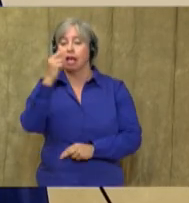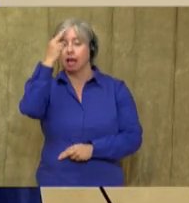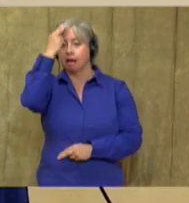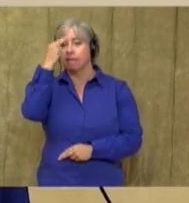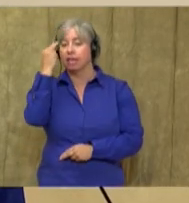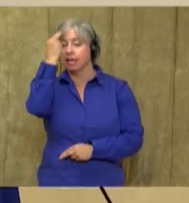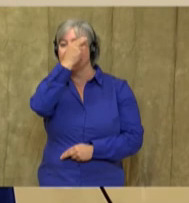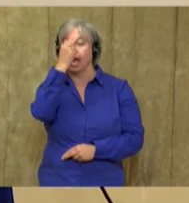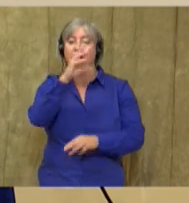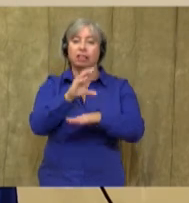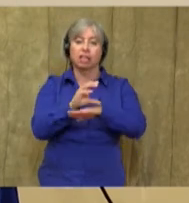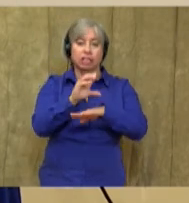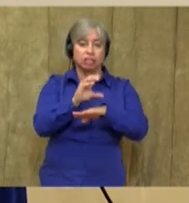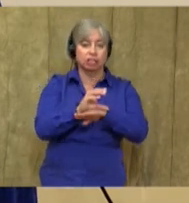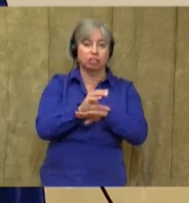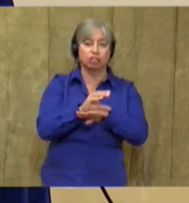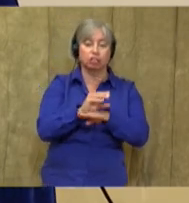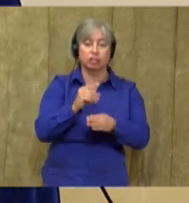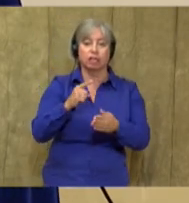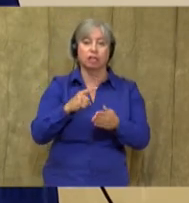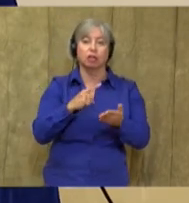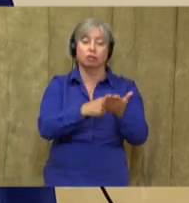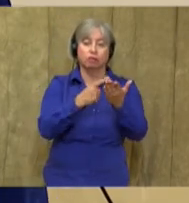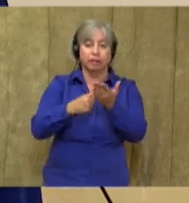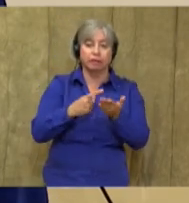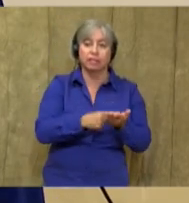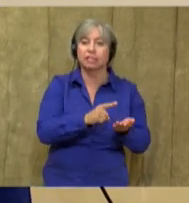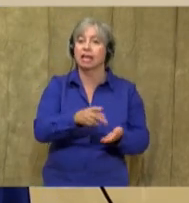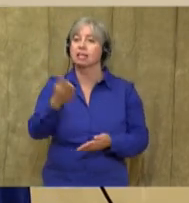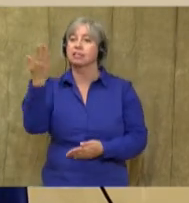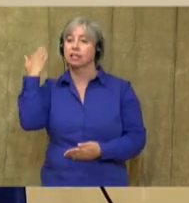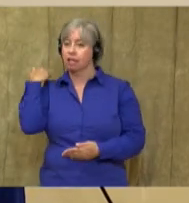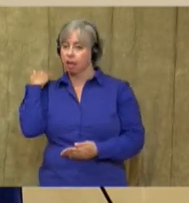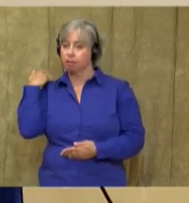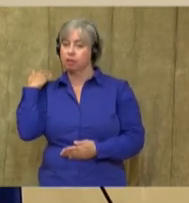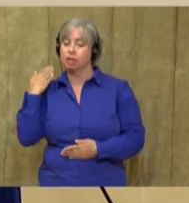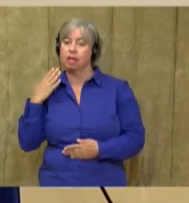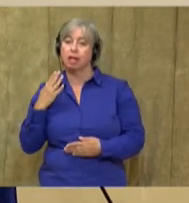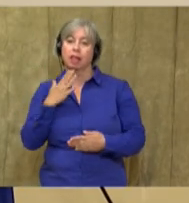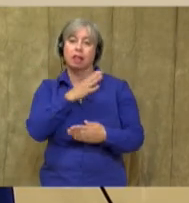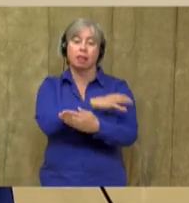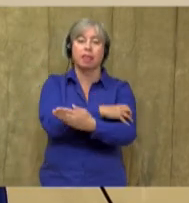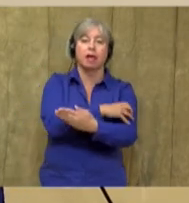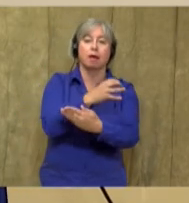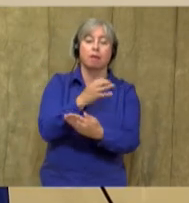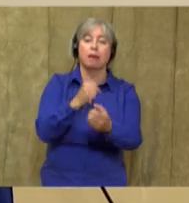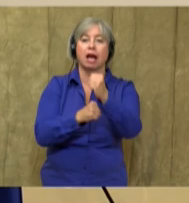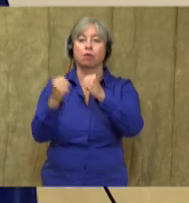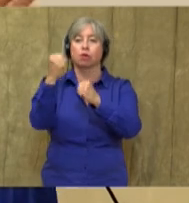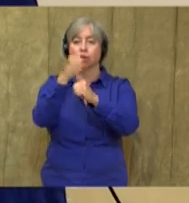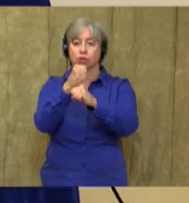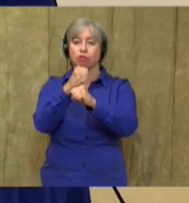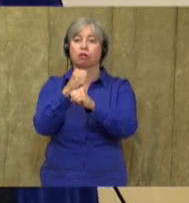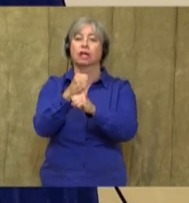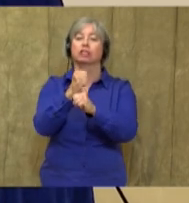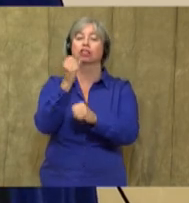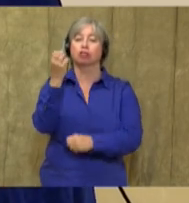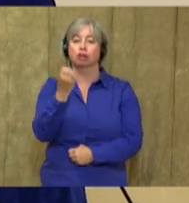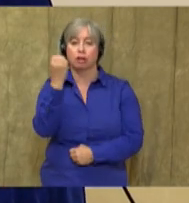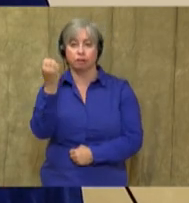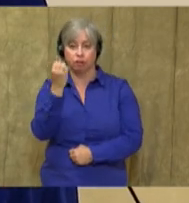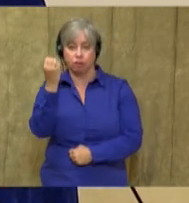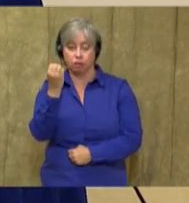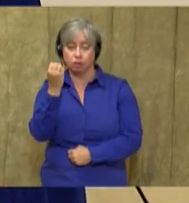Church, which, as we've talked about over the last few weeks, has been the power structure of Europe. So we're going to see how Europe is going